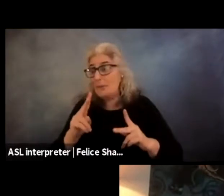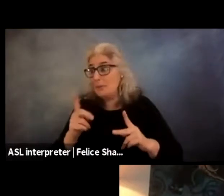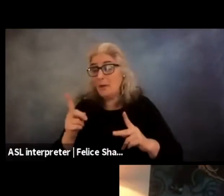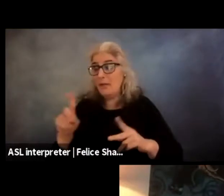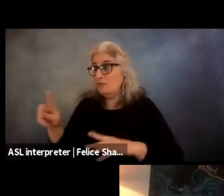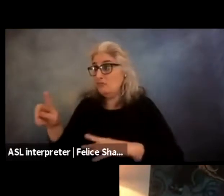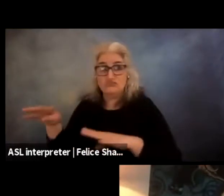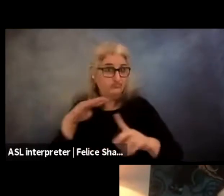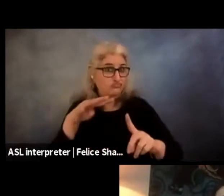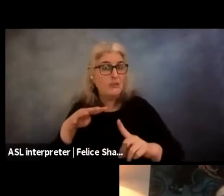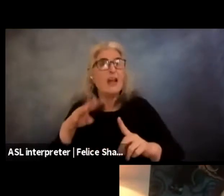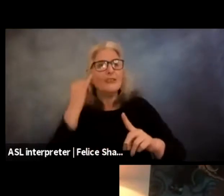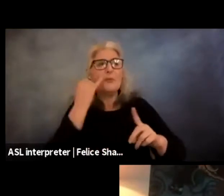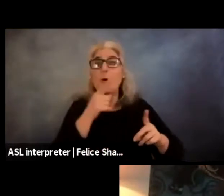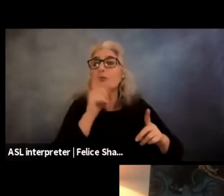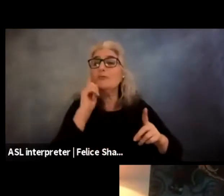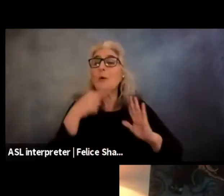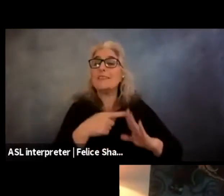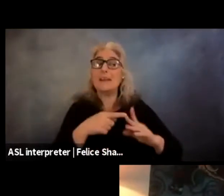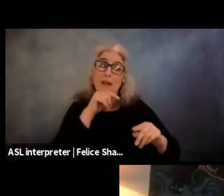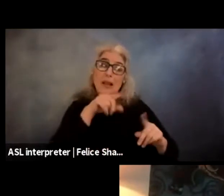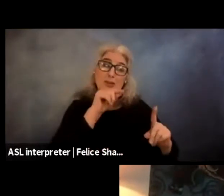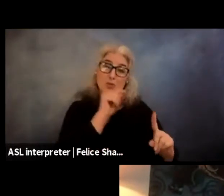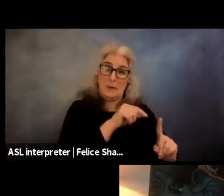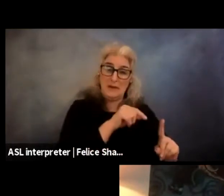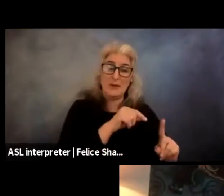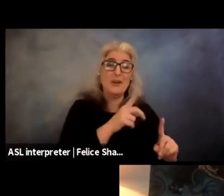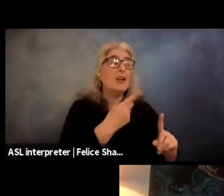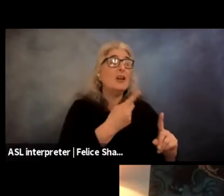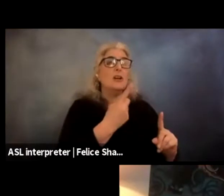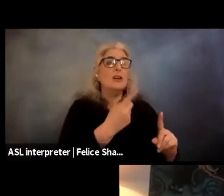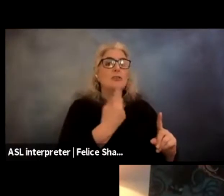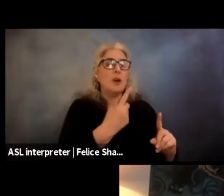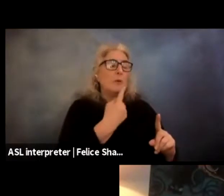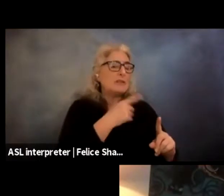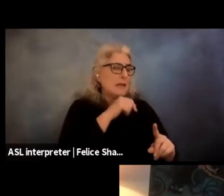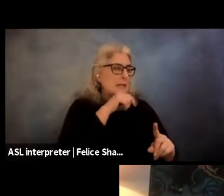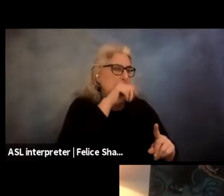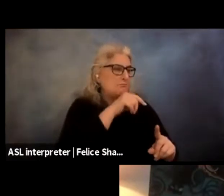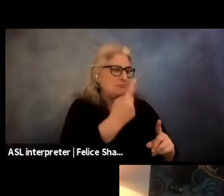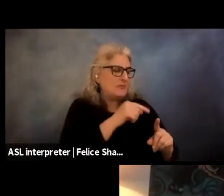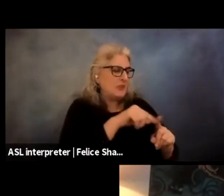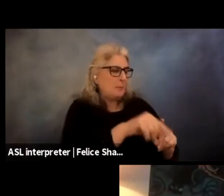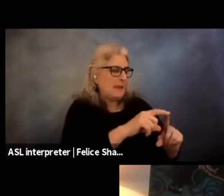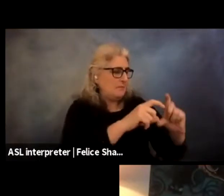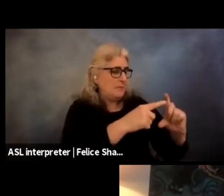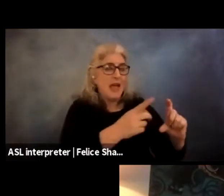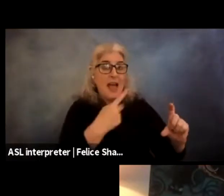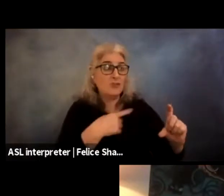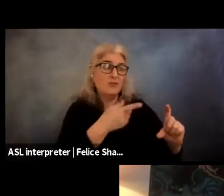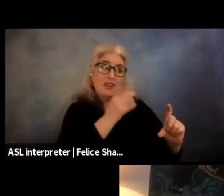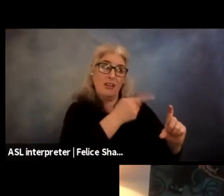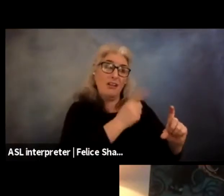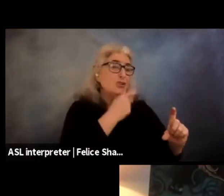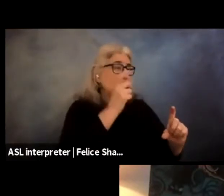on Twitter, right? And everybody like gather and congregate and be like, no, don't do it. So it's like that's a